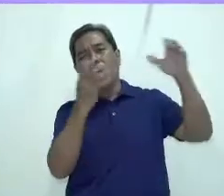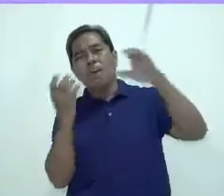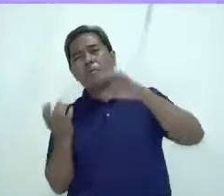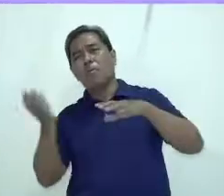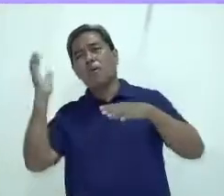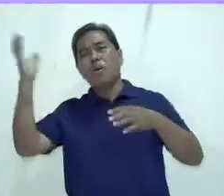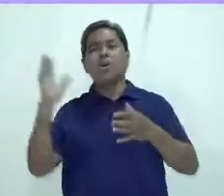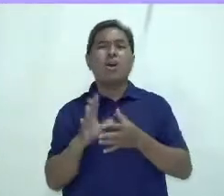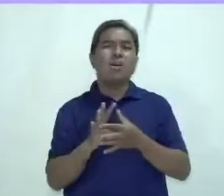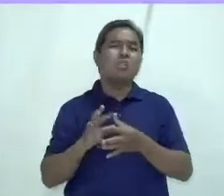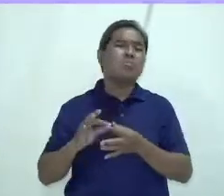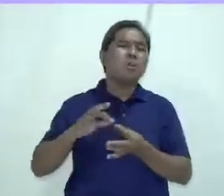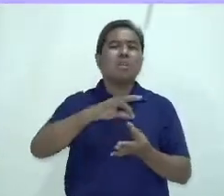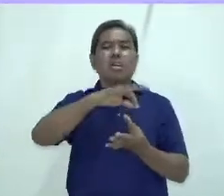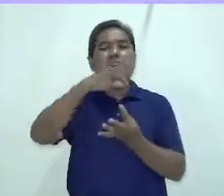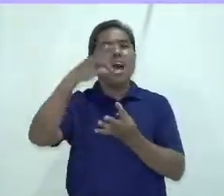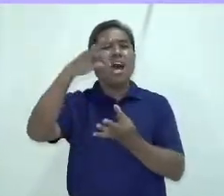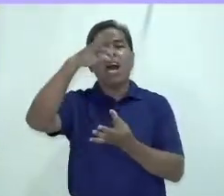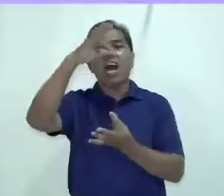out. Pour